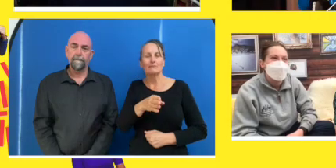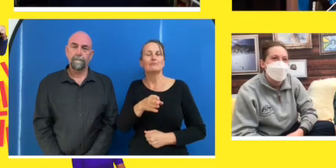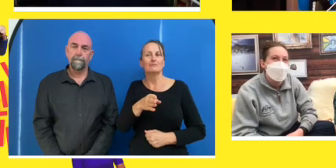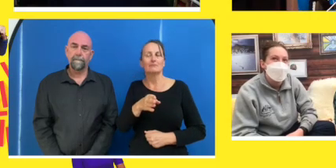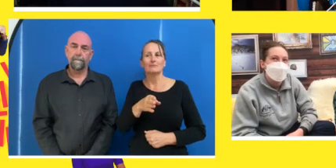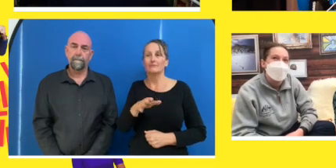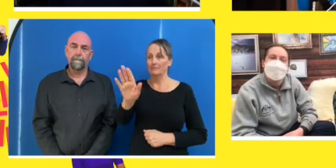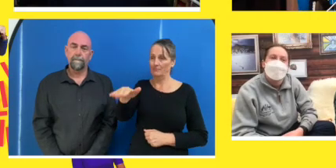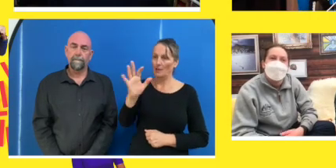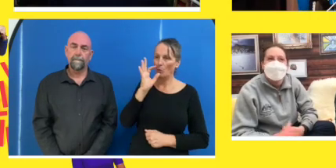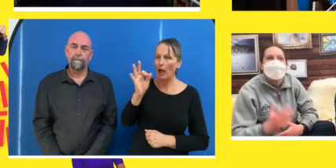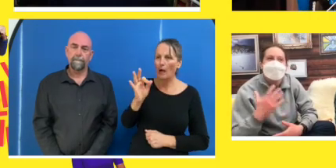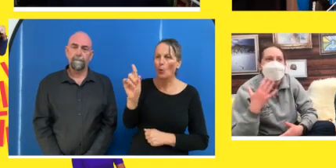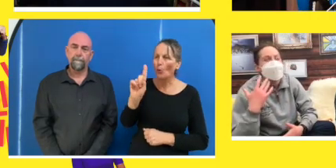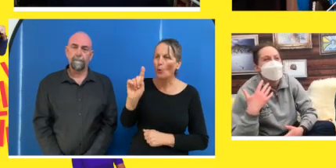so long,